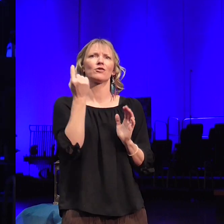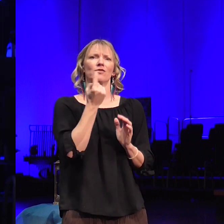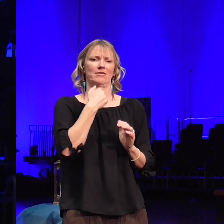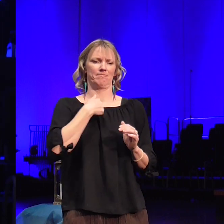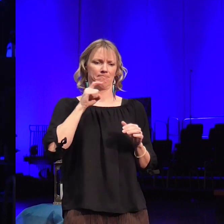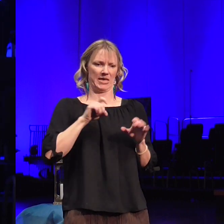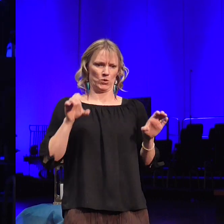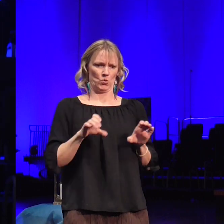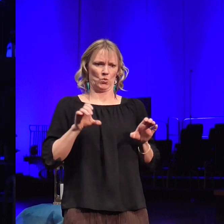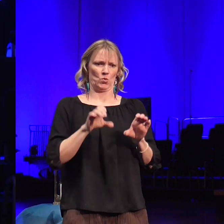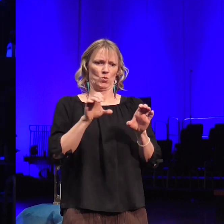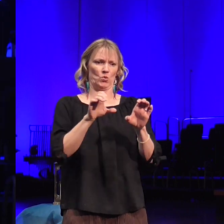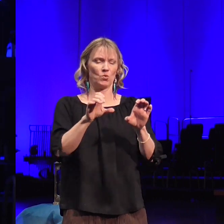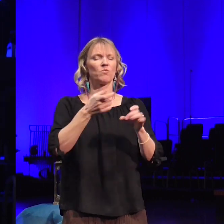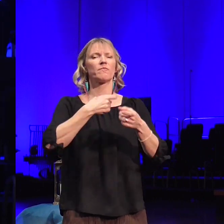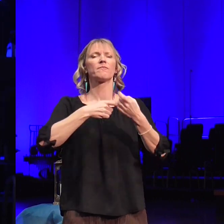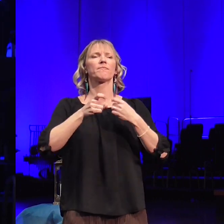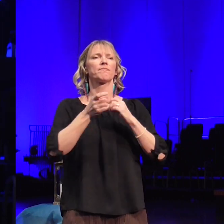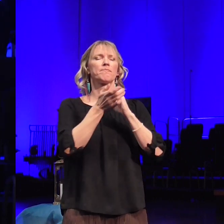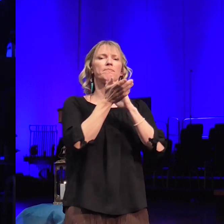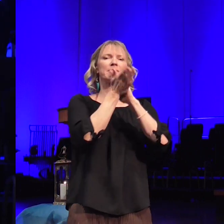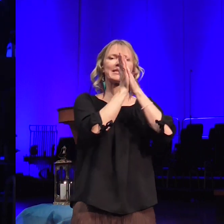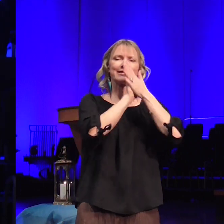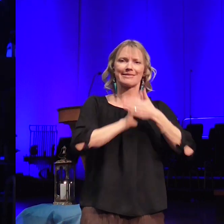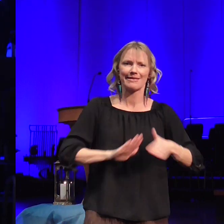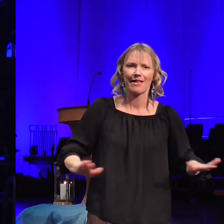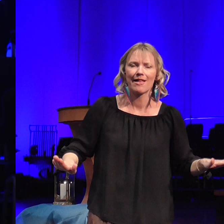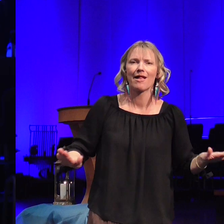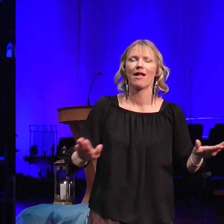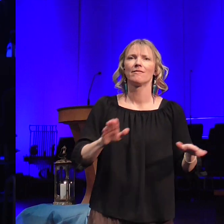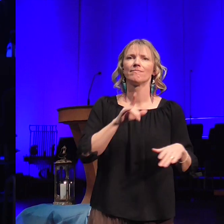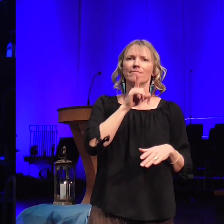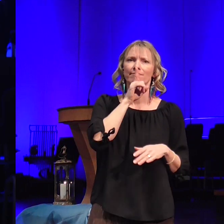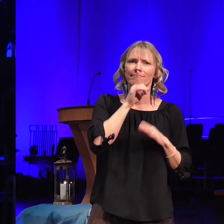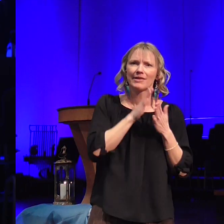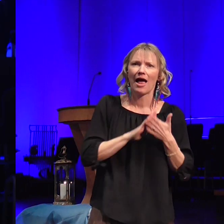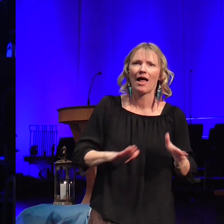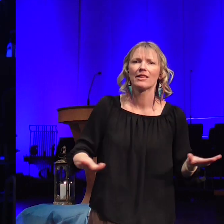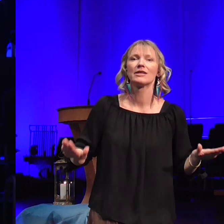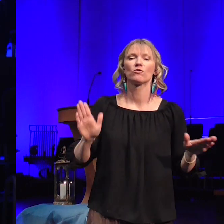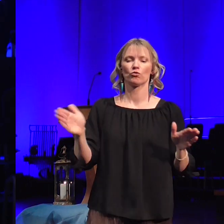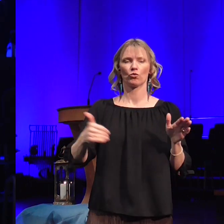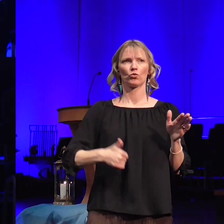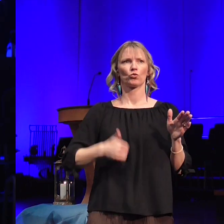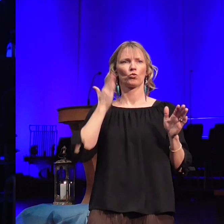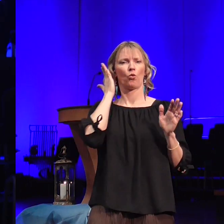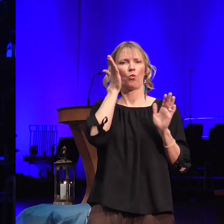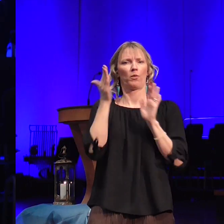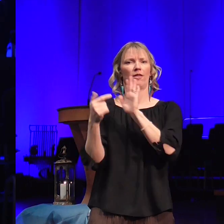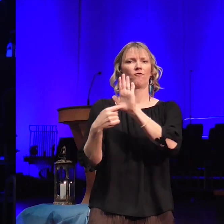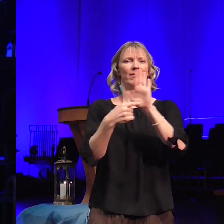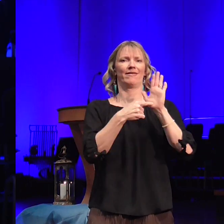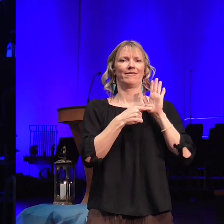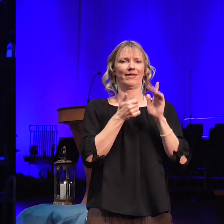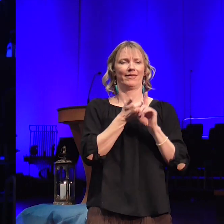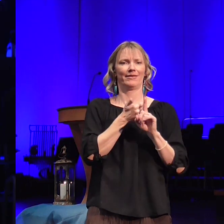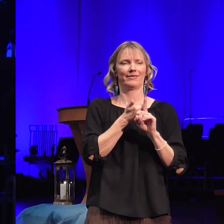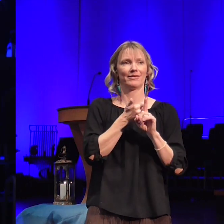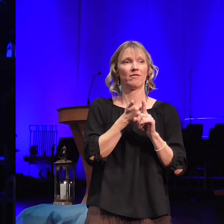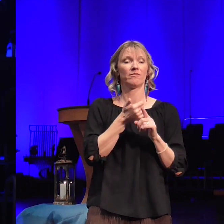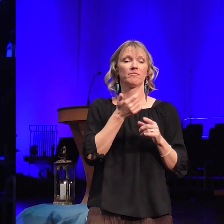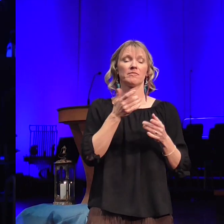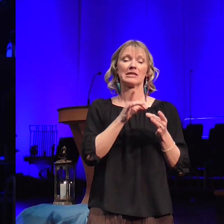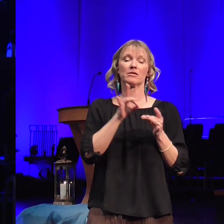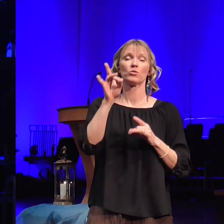when we get to that place of stillness and silence, the soul reveals itself. You know, we might say that